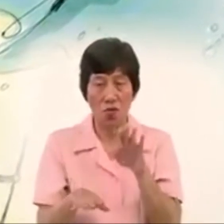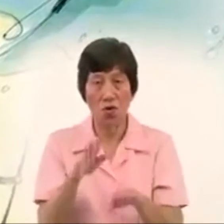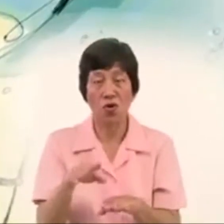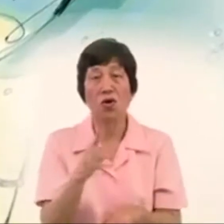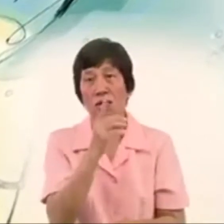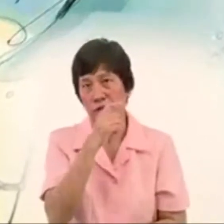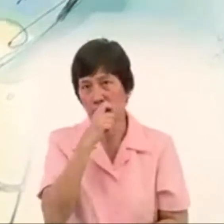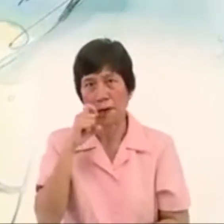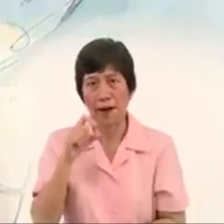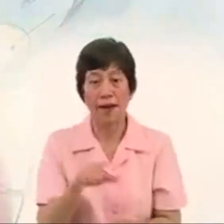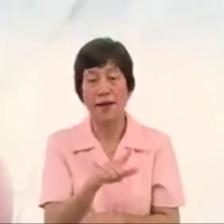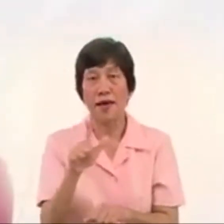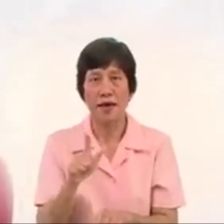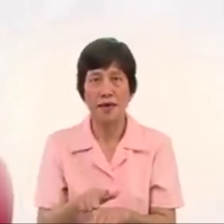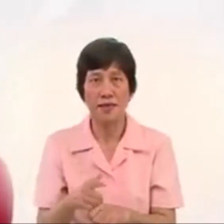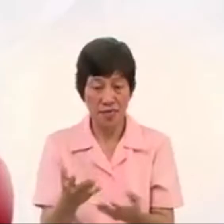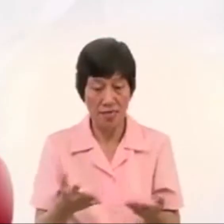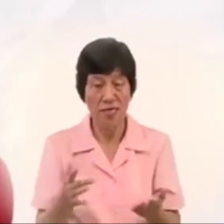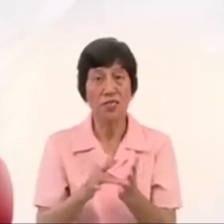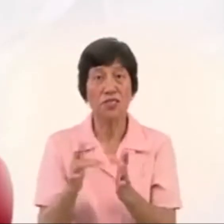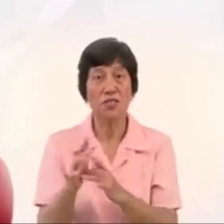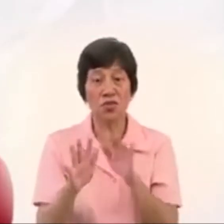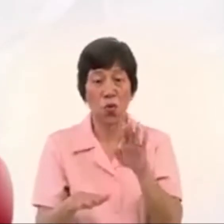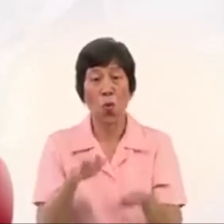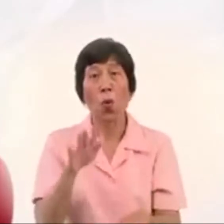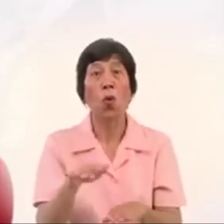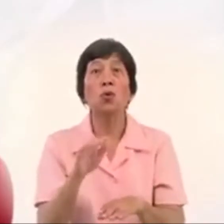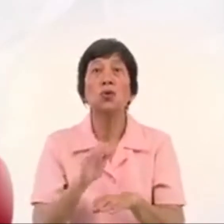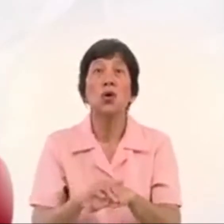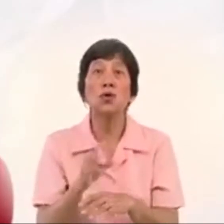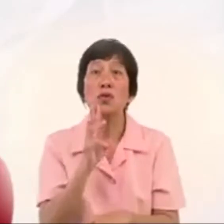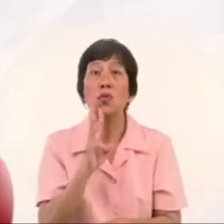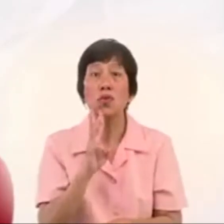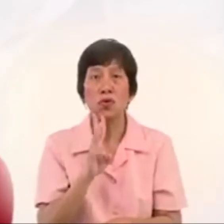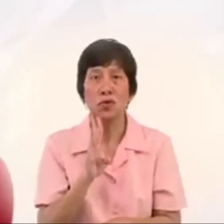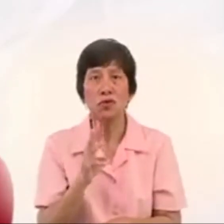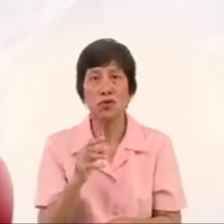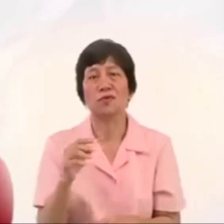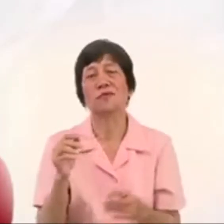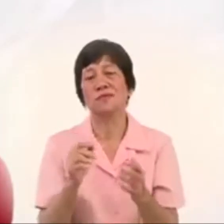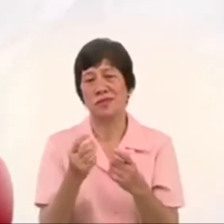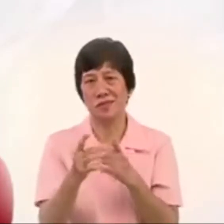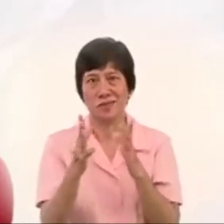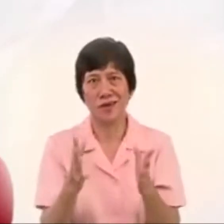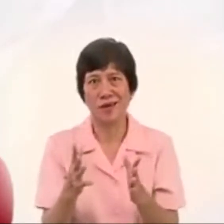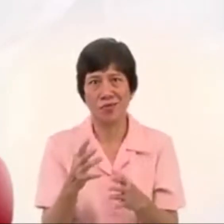Jesus walks on the water. And so the disciples thought it was a ghost.